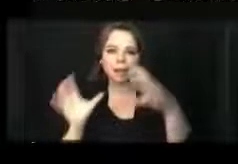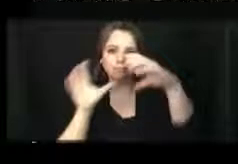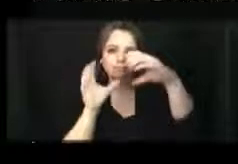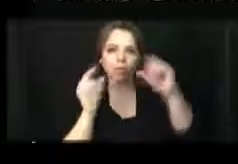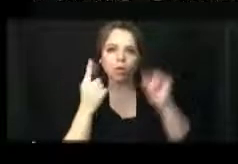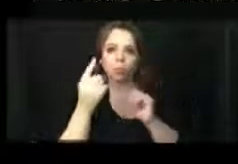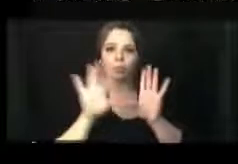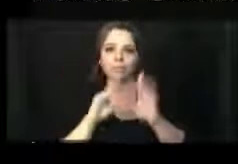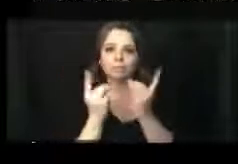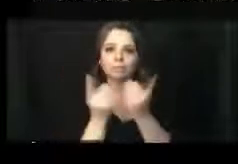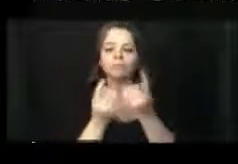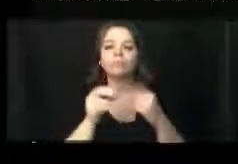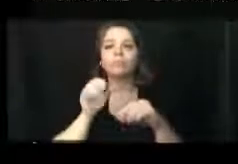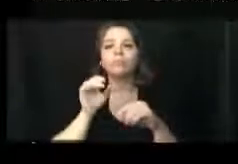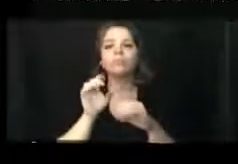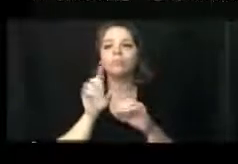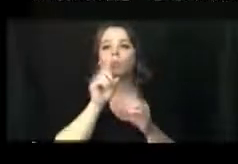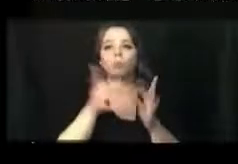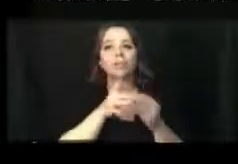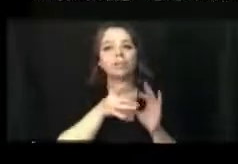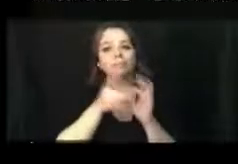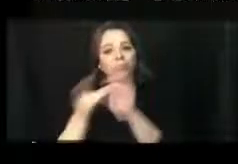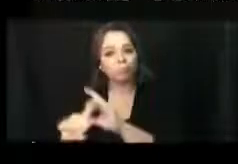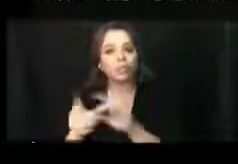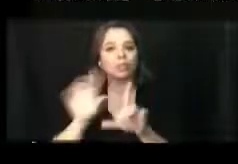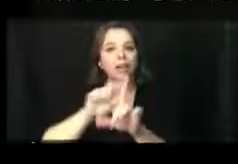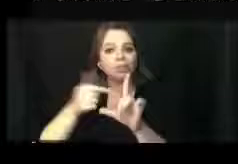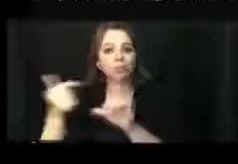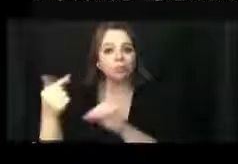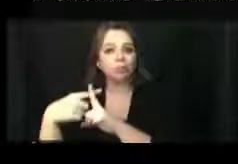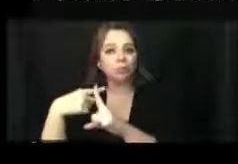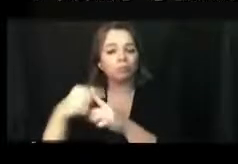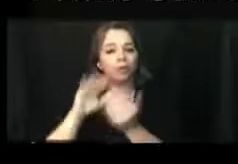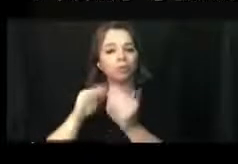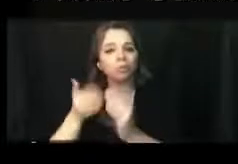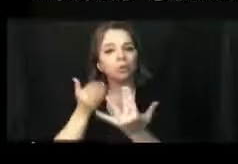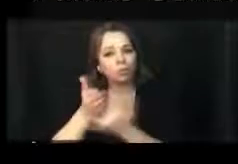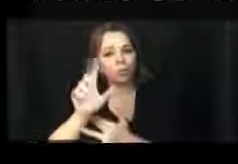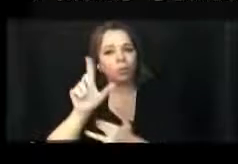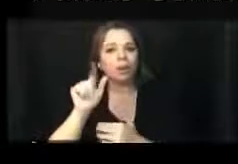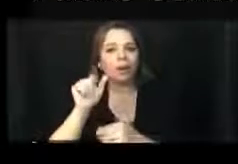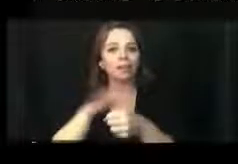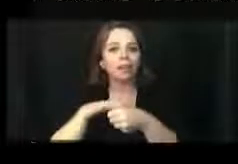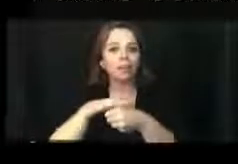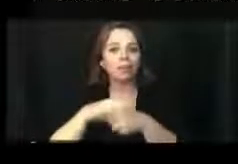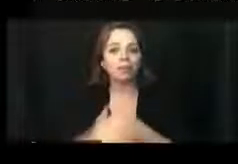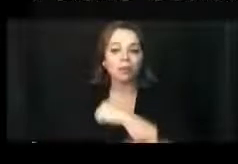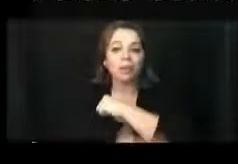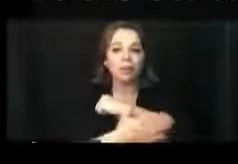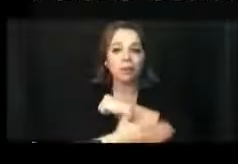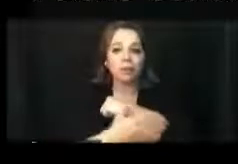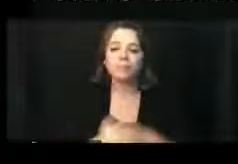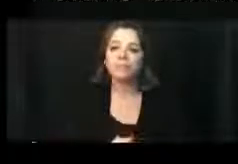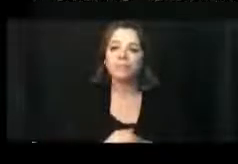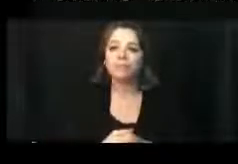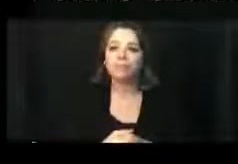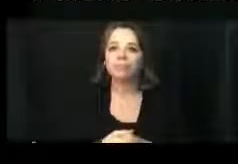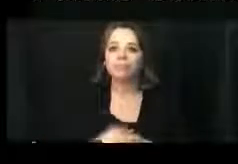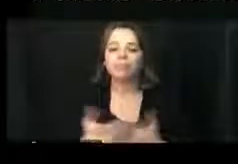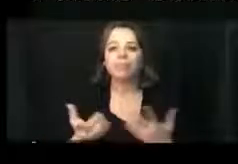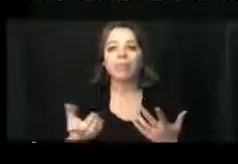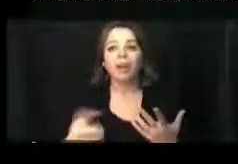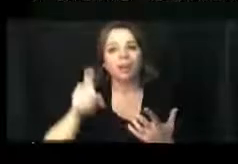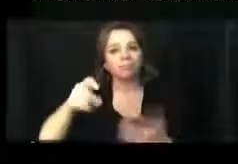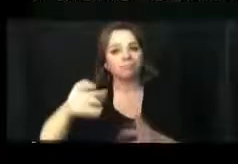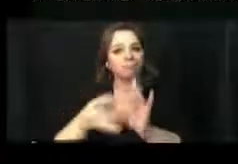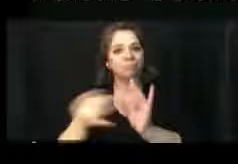district that bridges the LGBTQ plus community throughout the entire LA County region. And I'd be remiss not to mention Long Beach